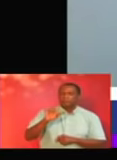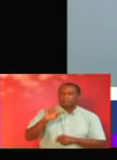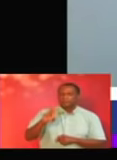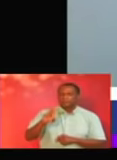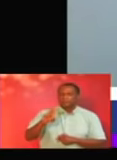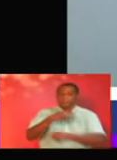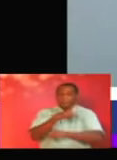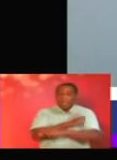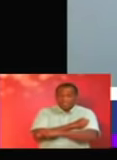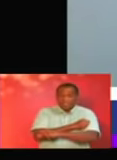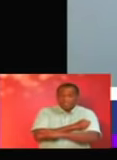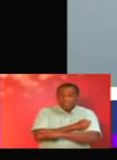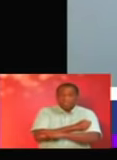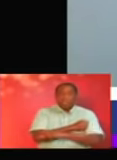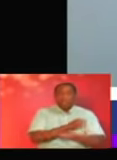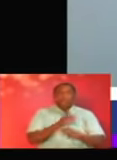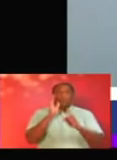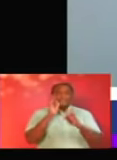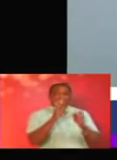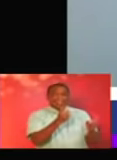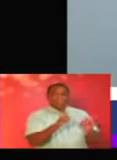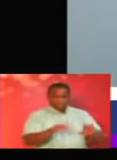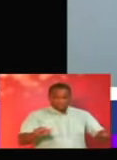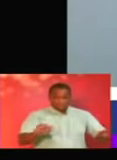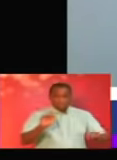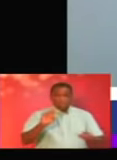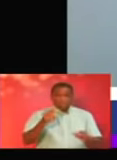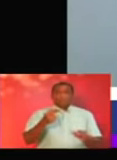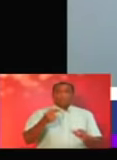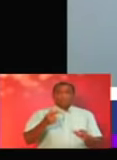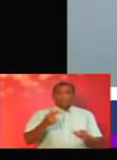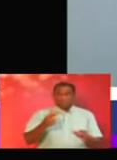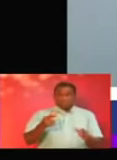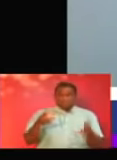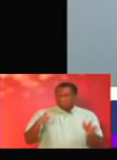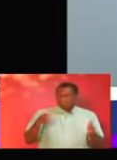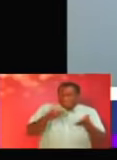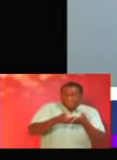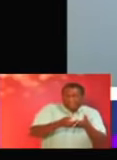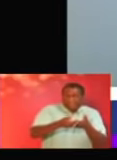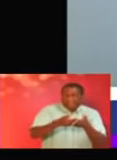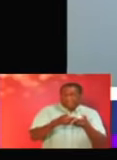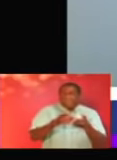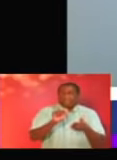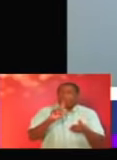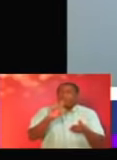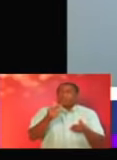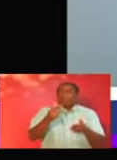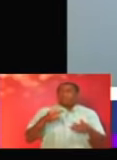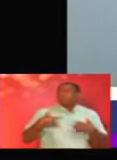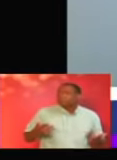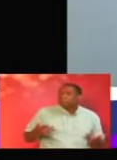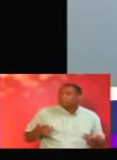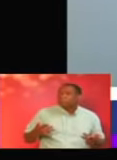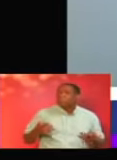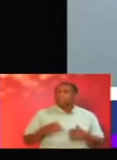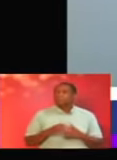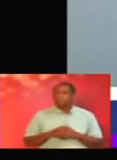already in August. And my second question is with regard to the Siwa, TT,